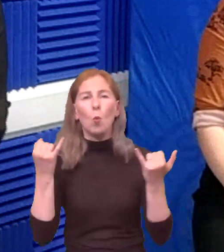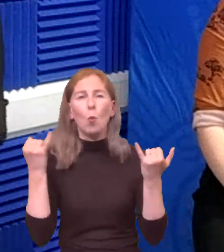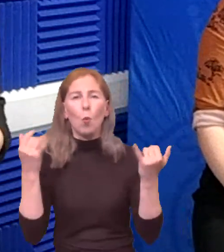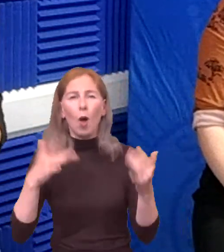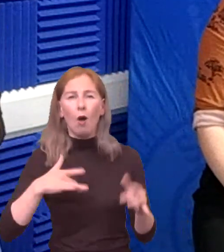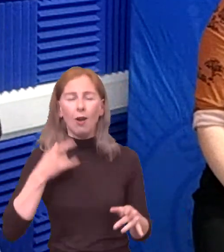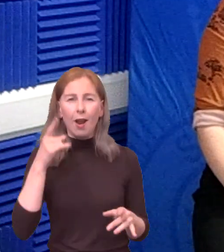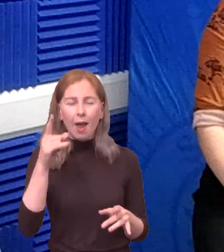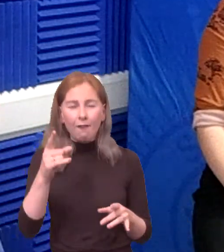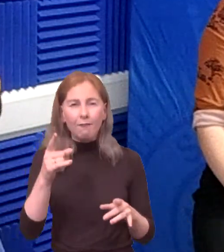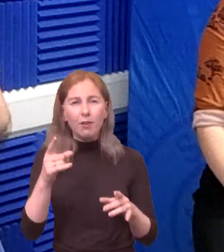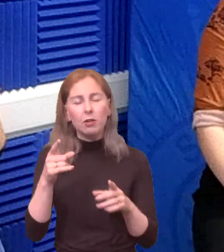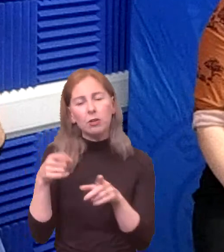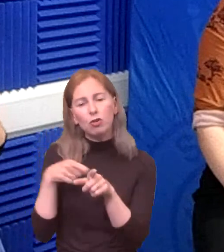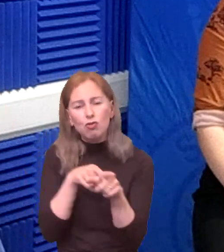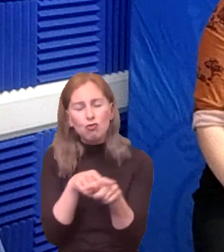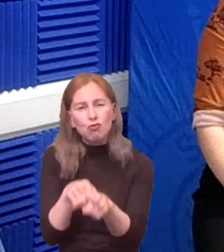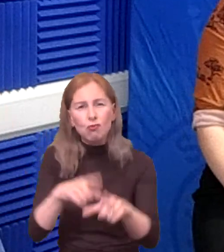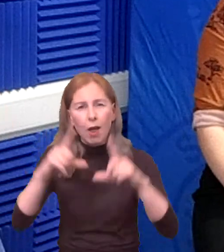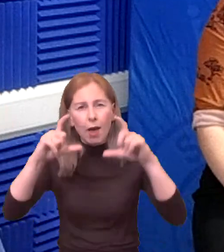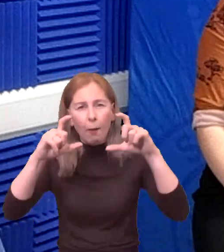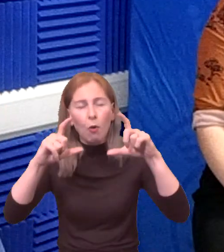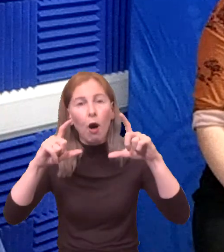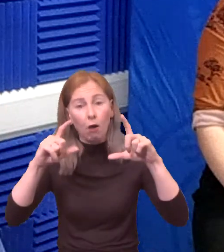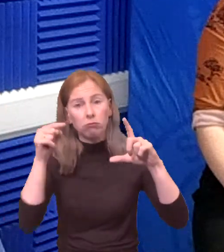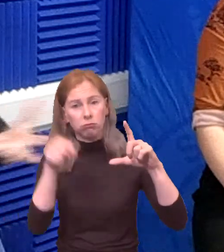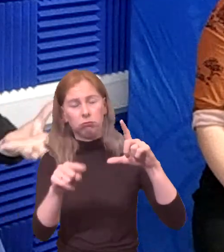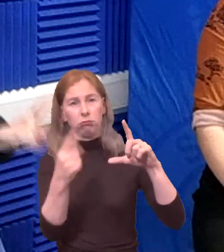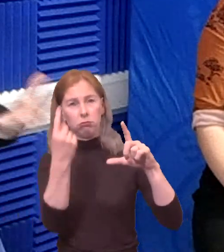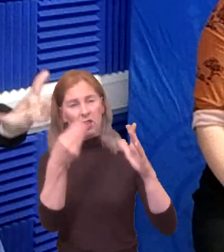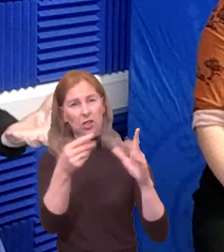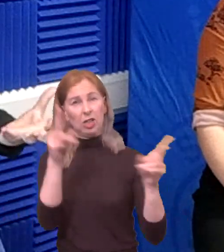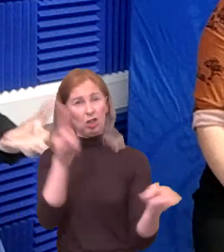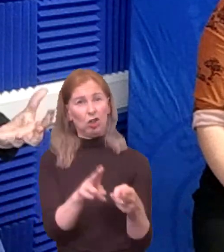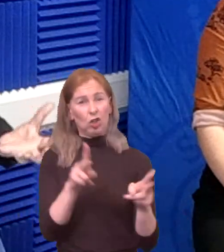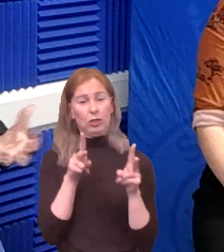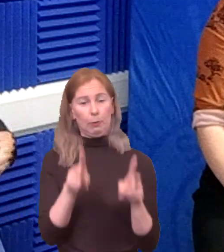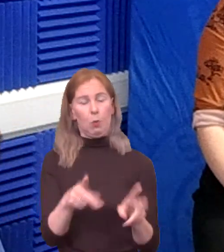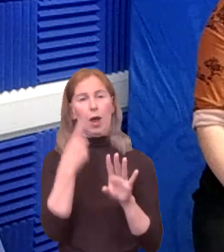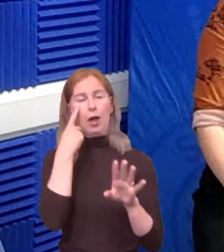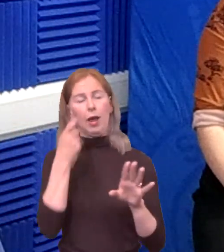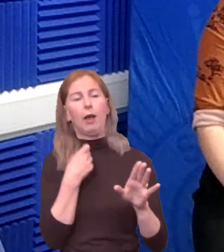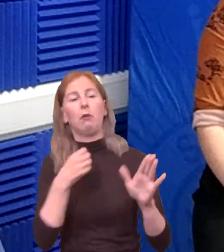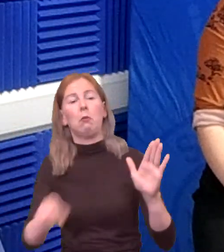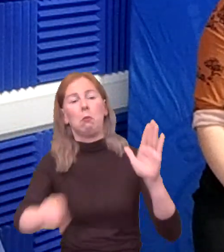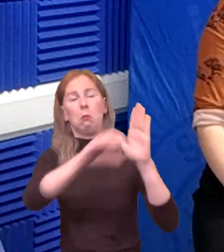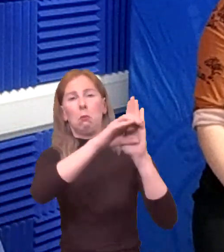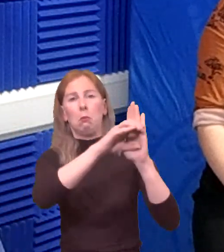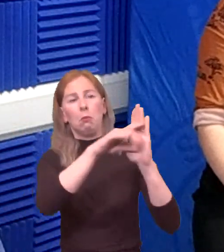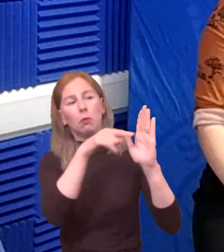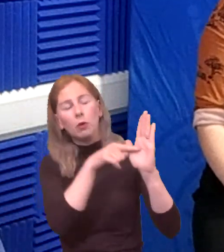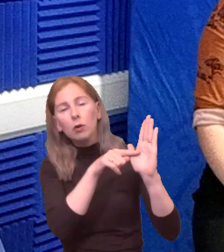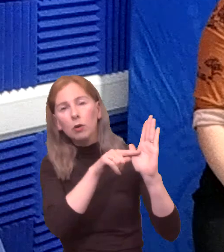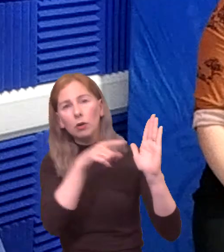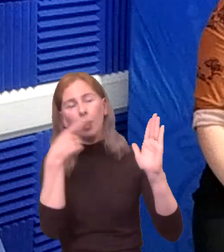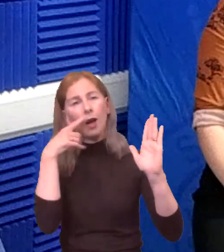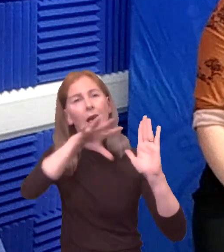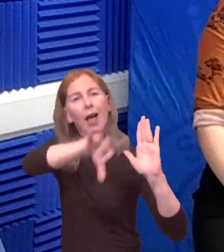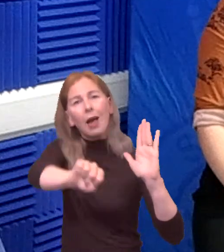your high risk spots, they're going to give you more coverage than if you don't have anything. Locking